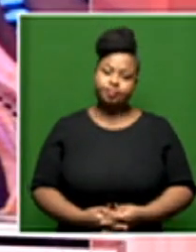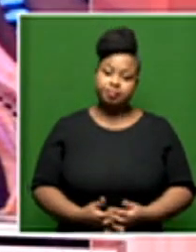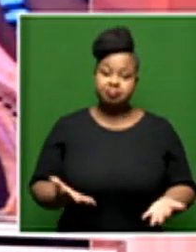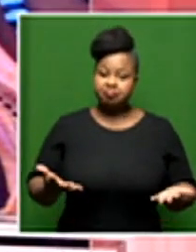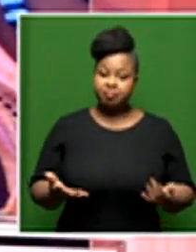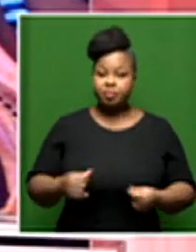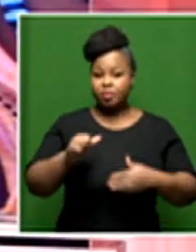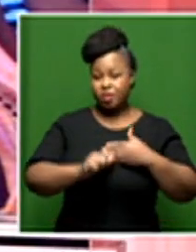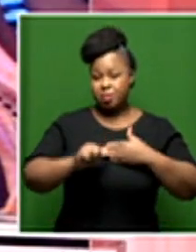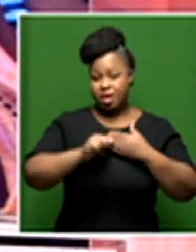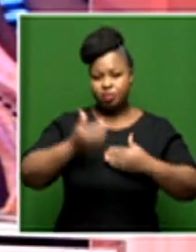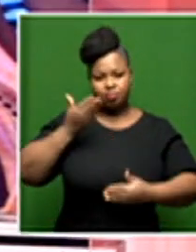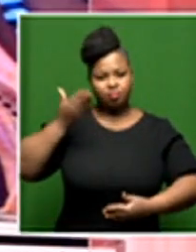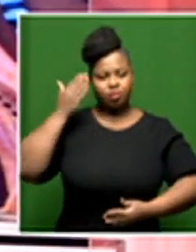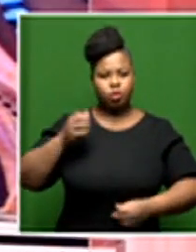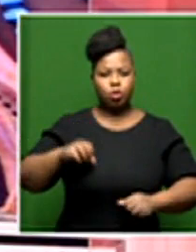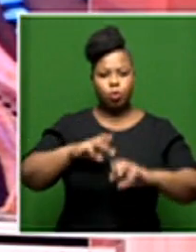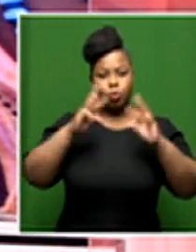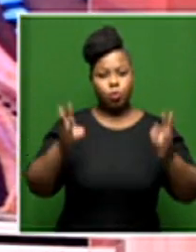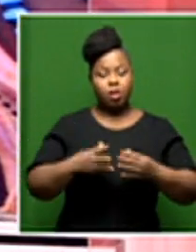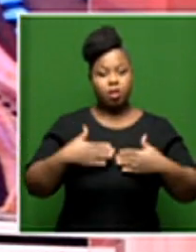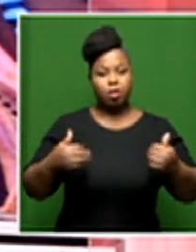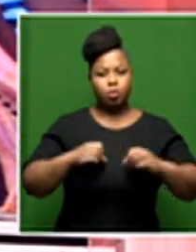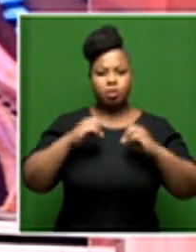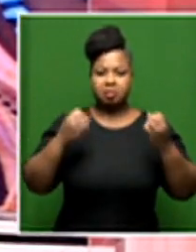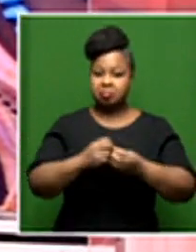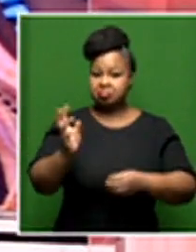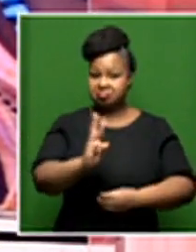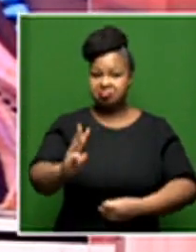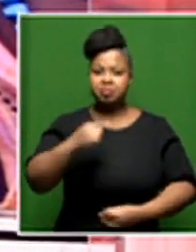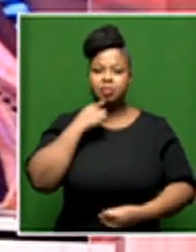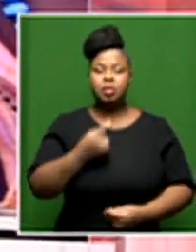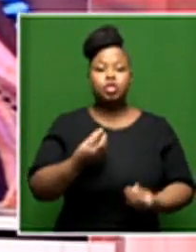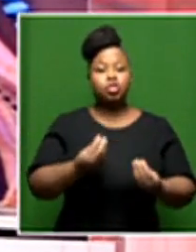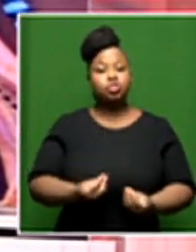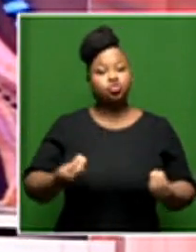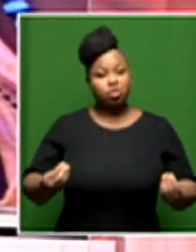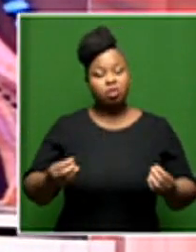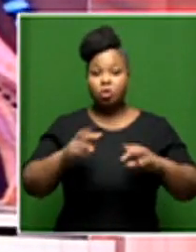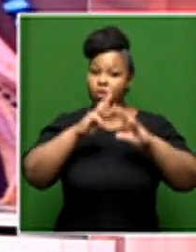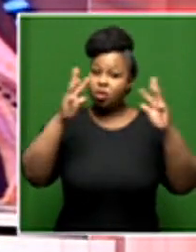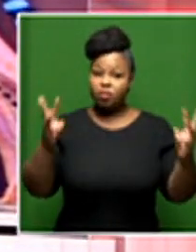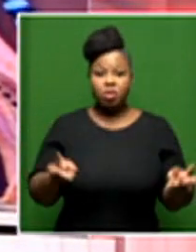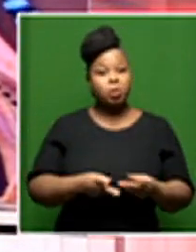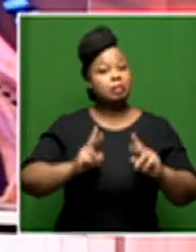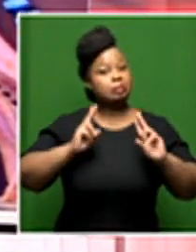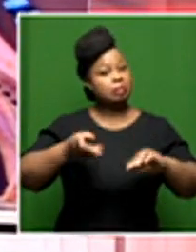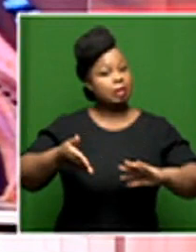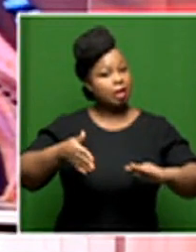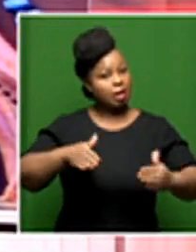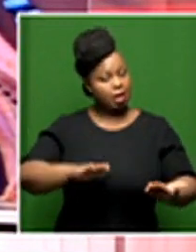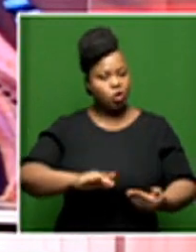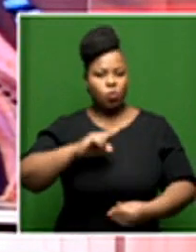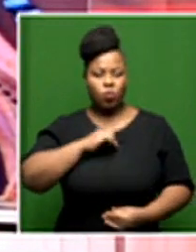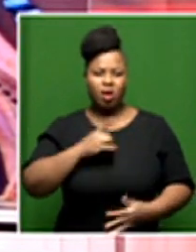A few months ago, the World Health Organization warned that children across the world will die as the coronavirus